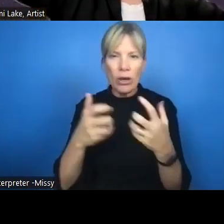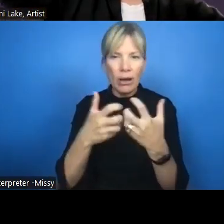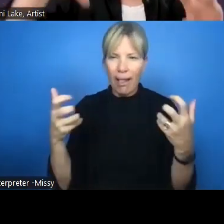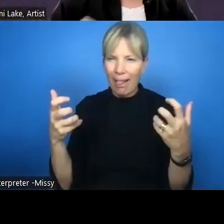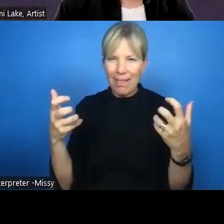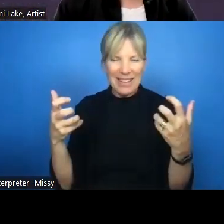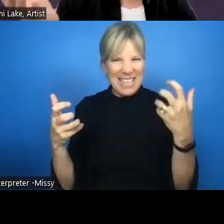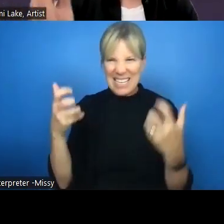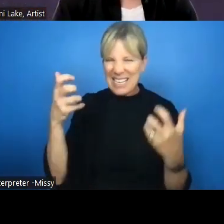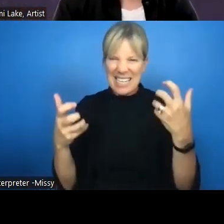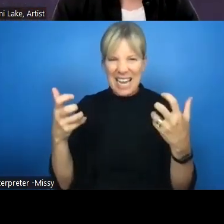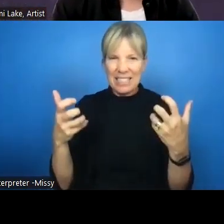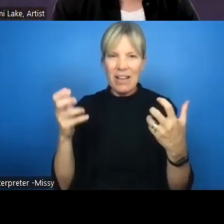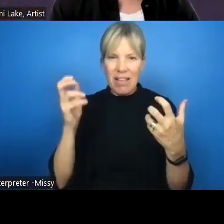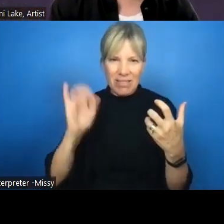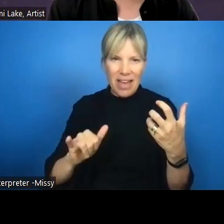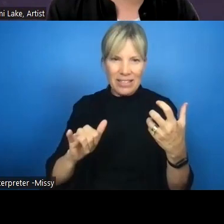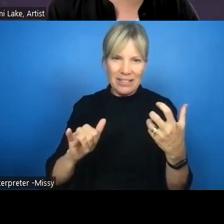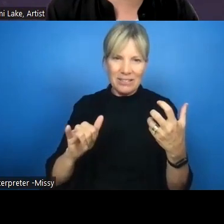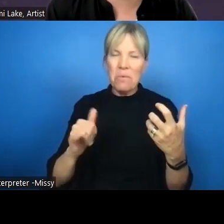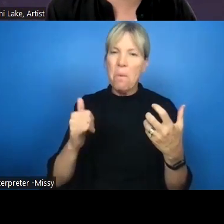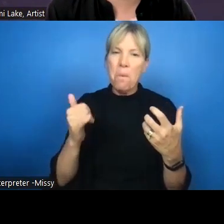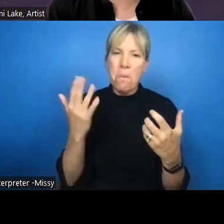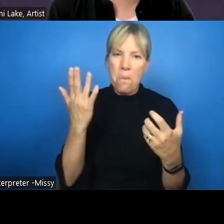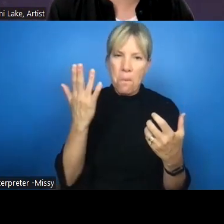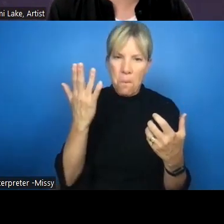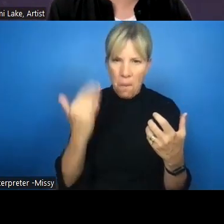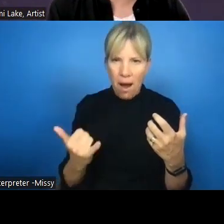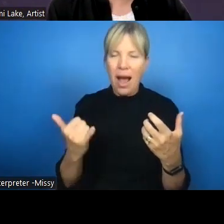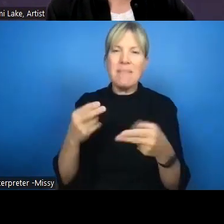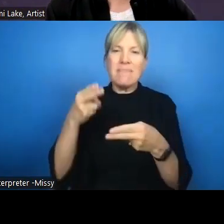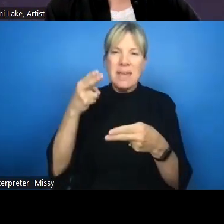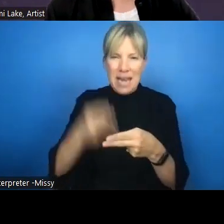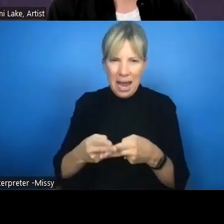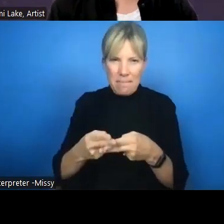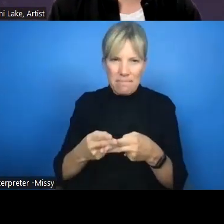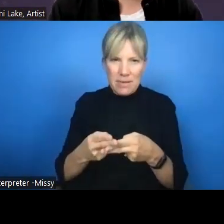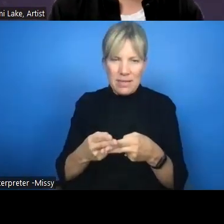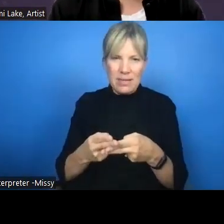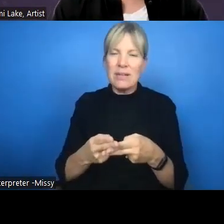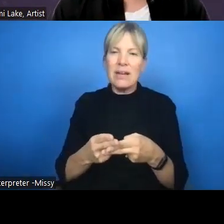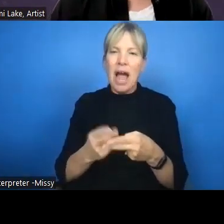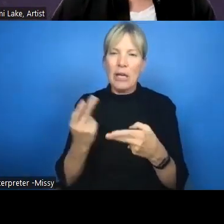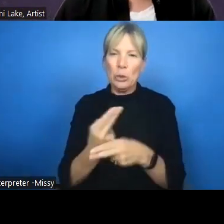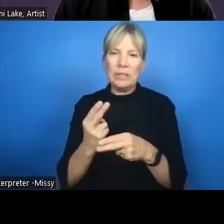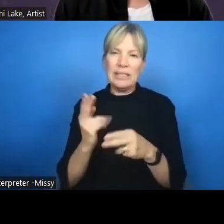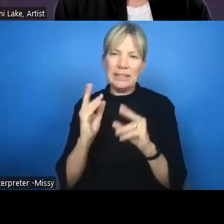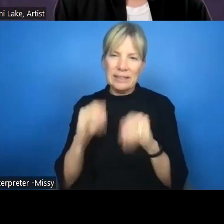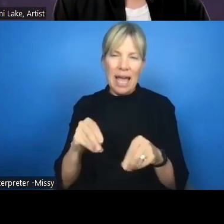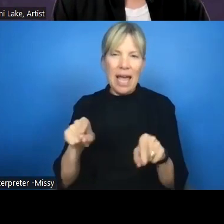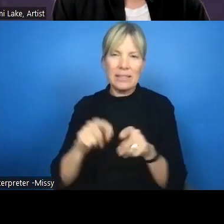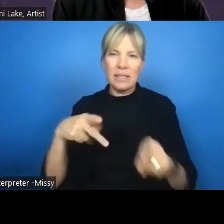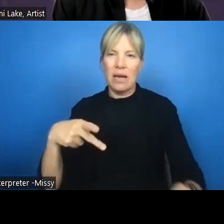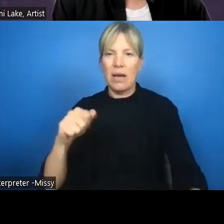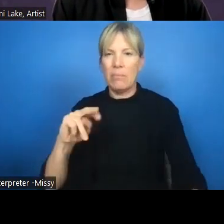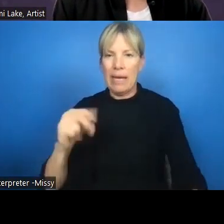know, the spreading. So that's why I did that the name this installation as a Pangea.